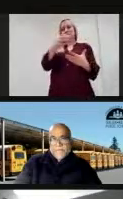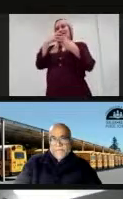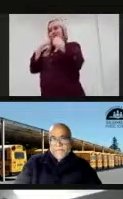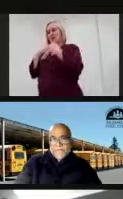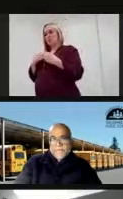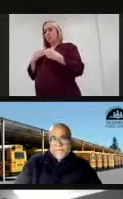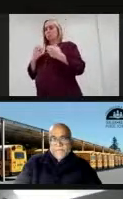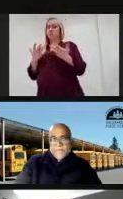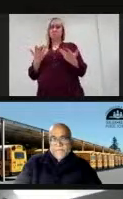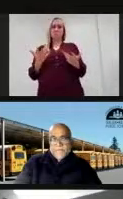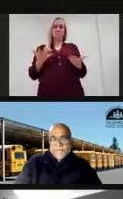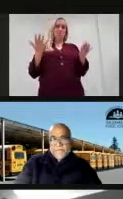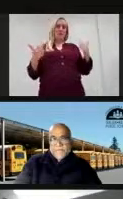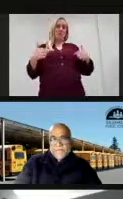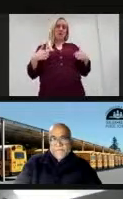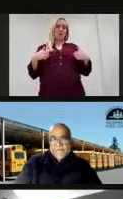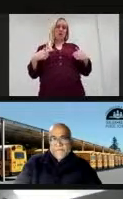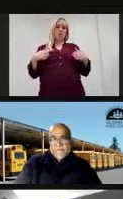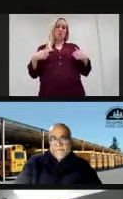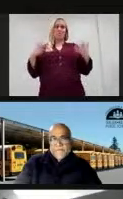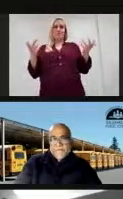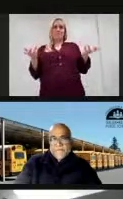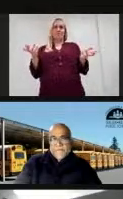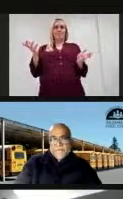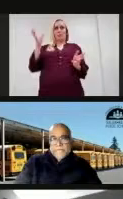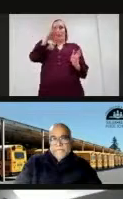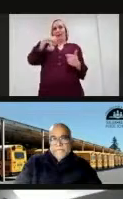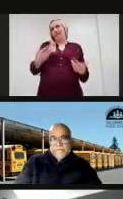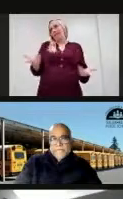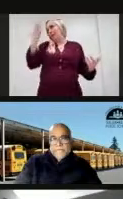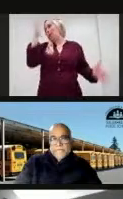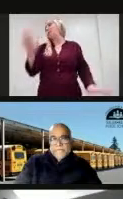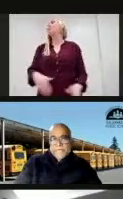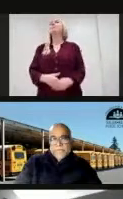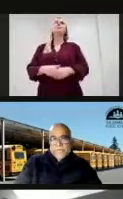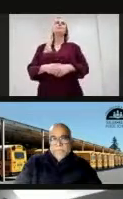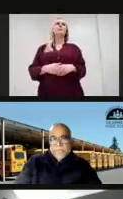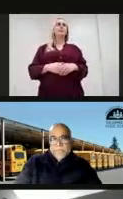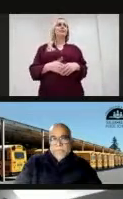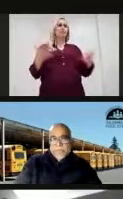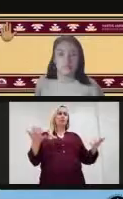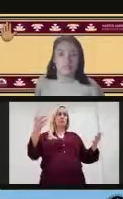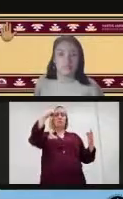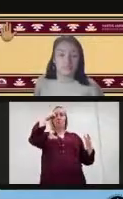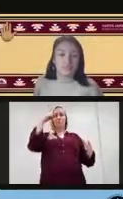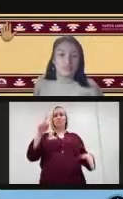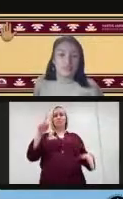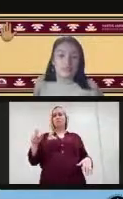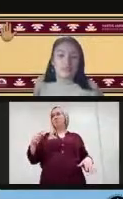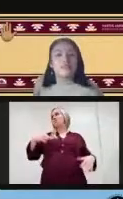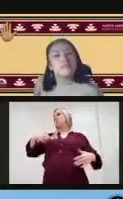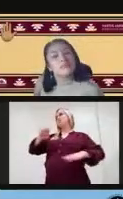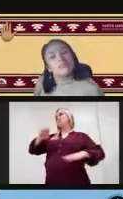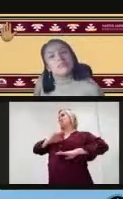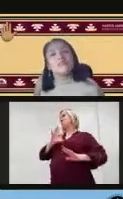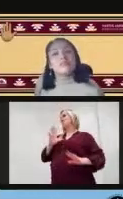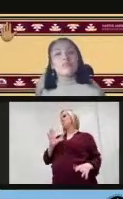You know, maybe I'm just being weird here. I'm not sure. I'm fine with that either